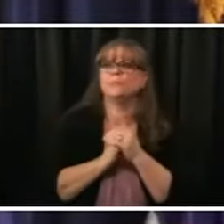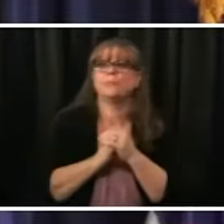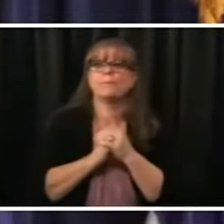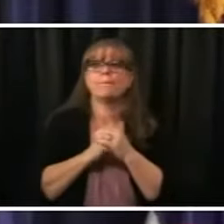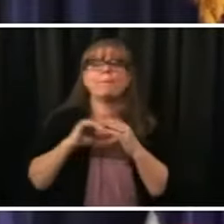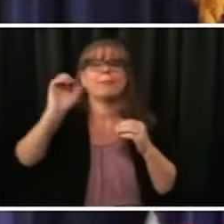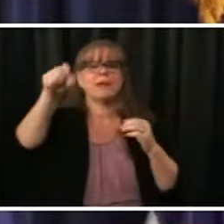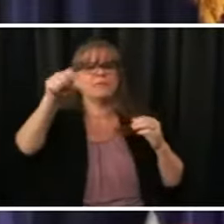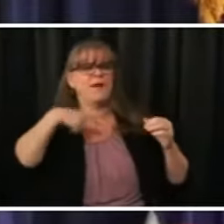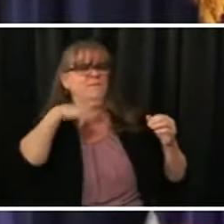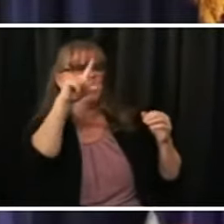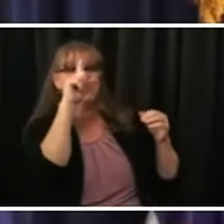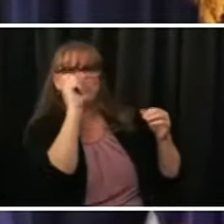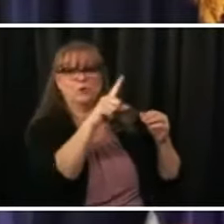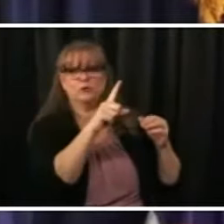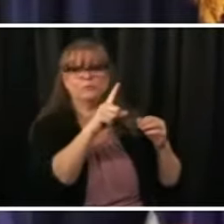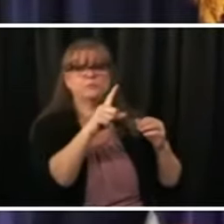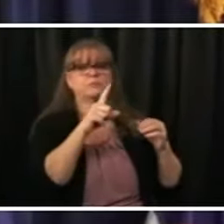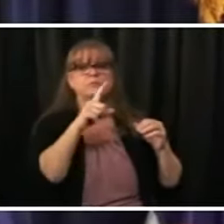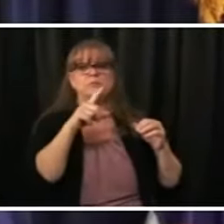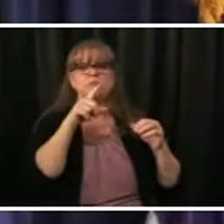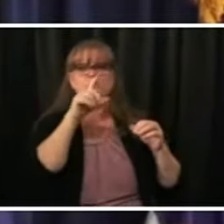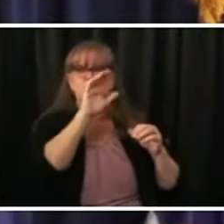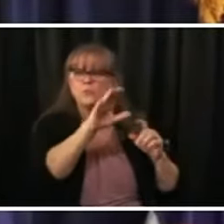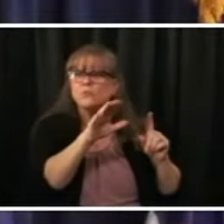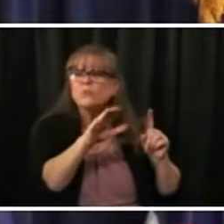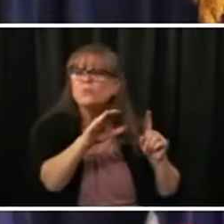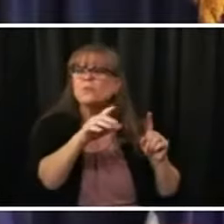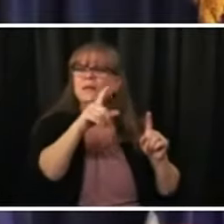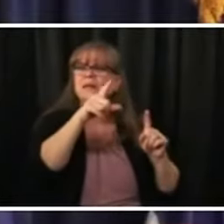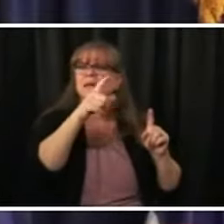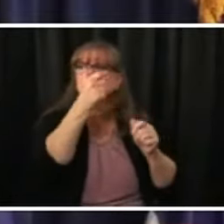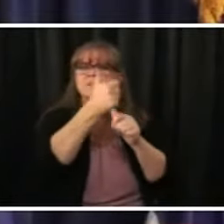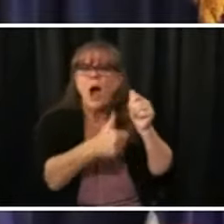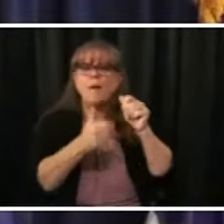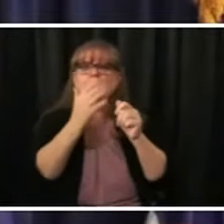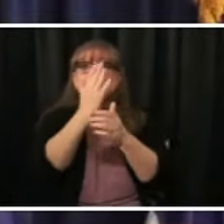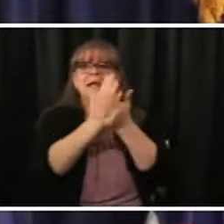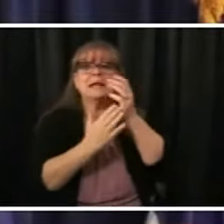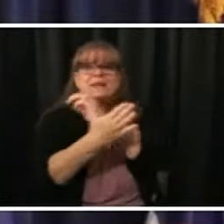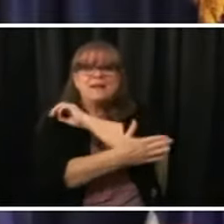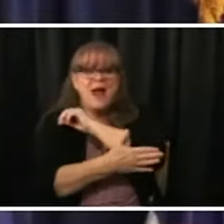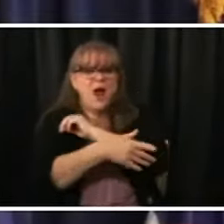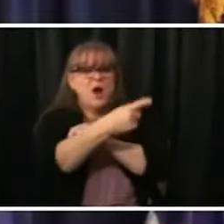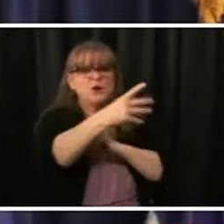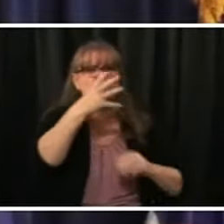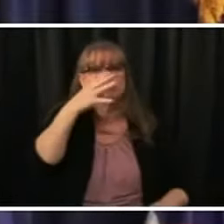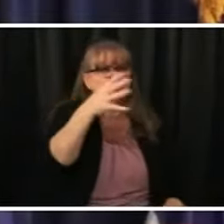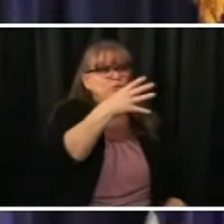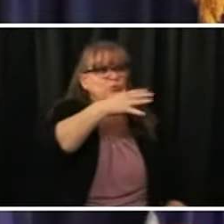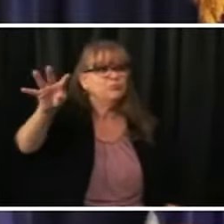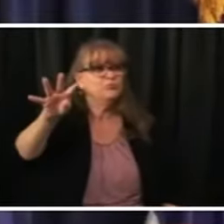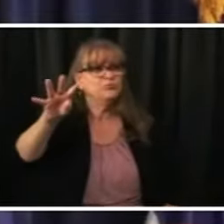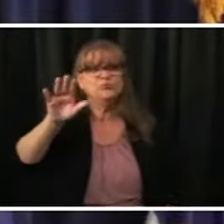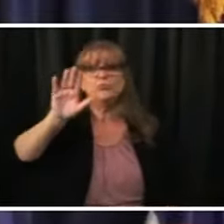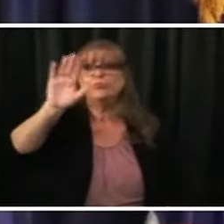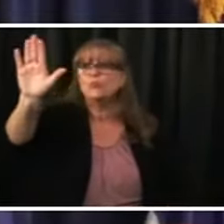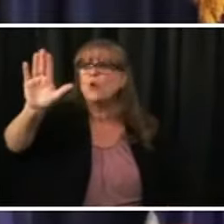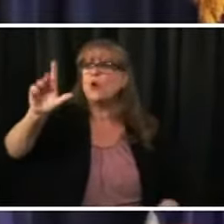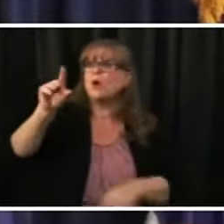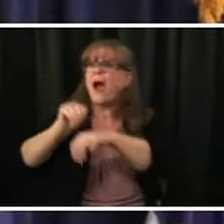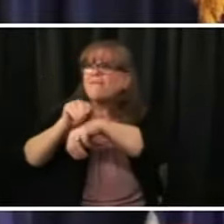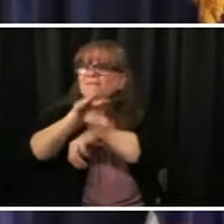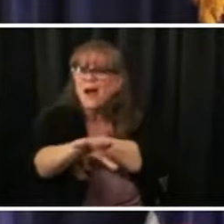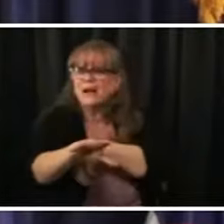health agencies or providers for not complying with this mandate? And also, secondarily to that, does this mean that people can travel from